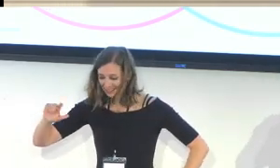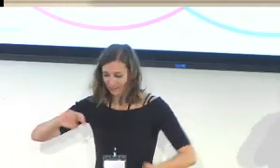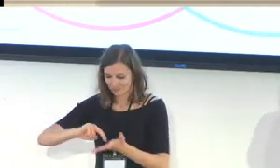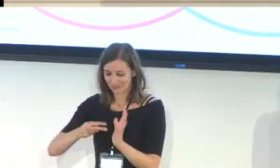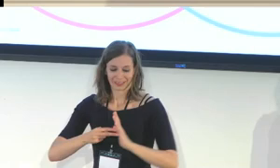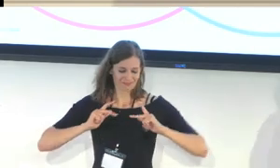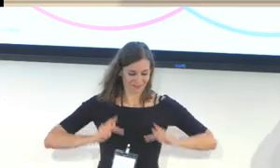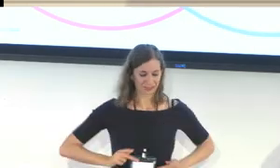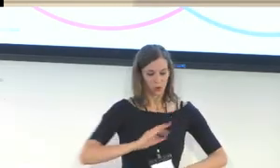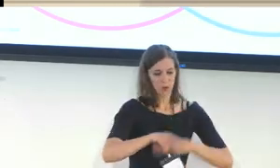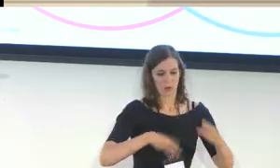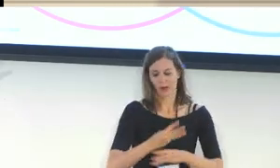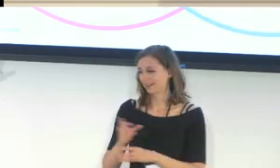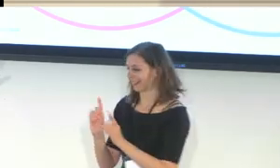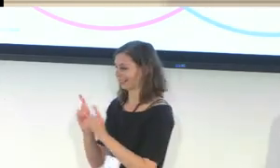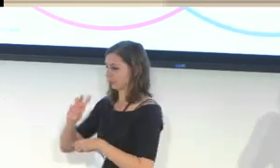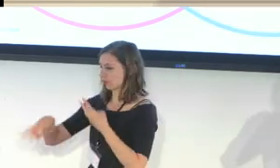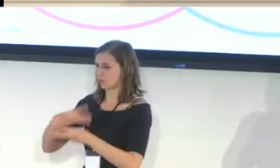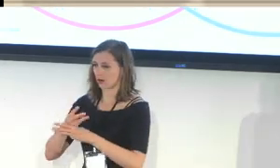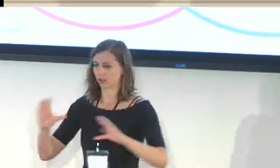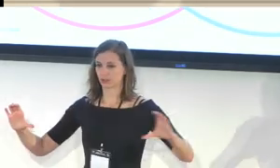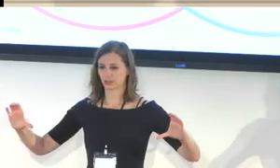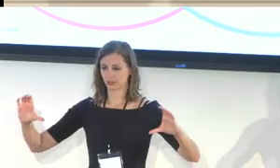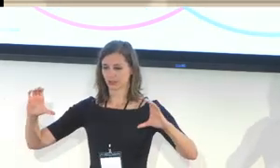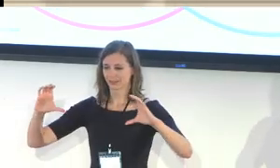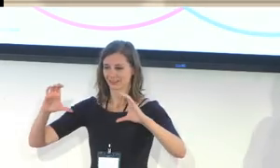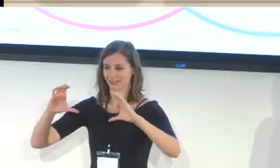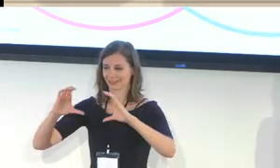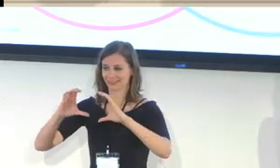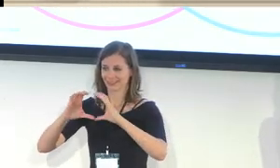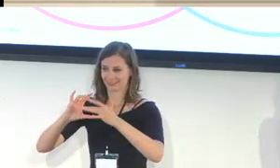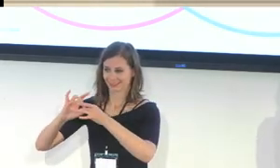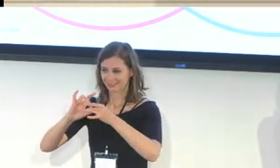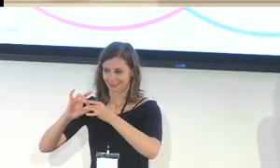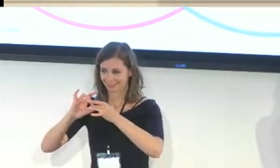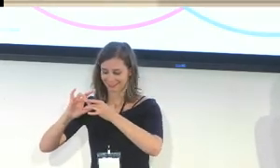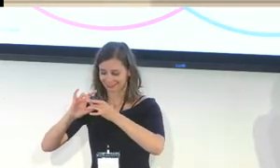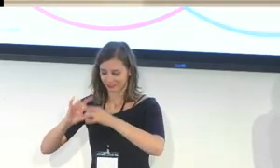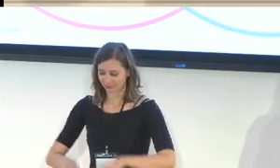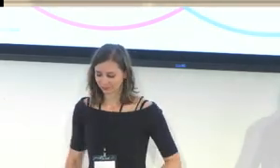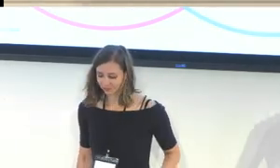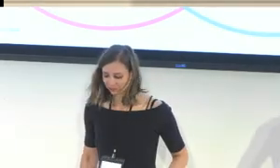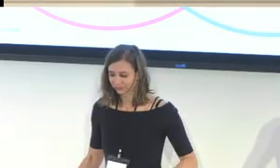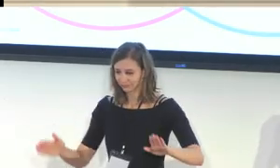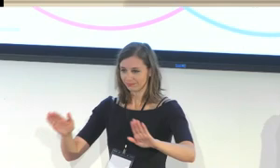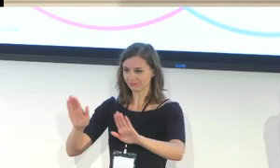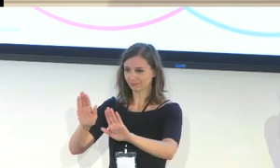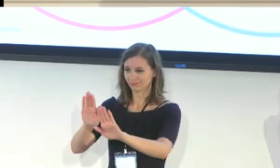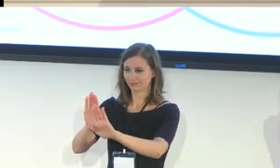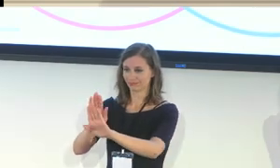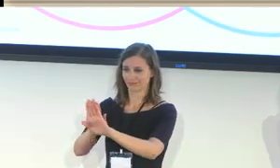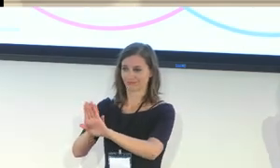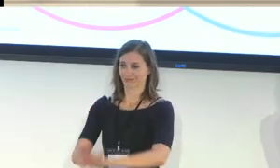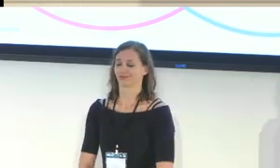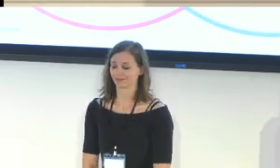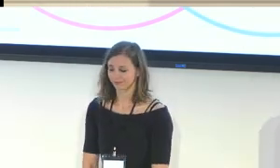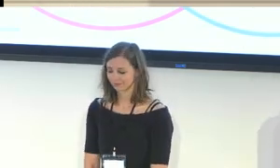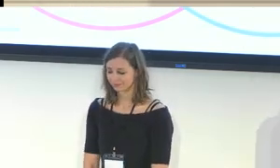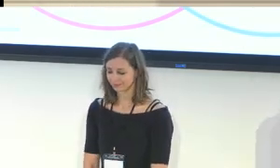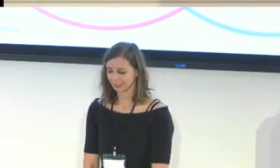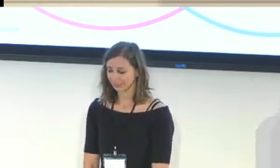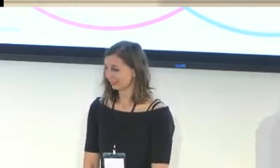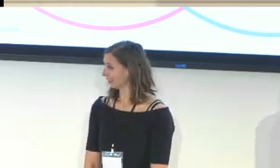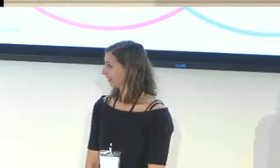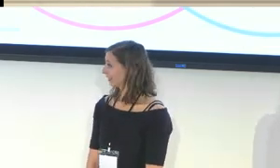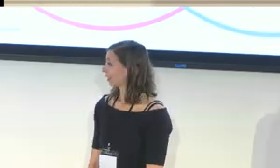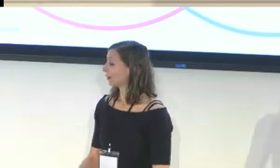our physical and our digital worlds in a way that means that they are almost interchangeable. I have a little 3D print